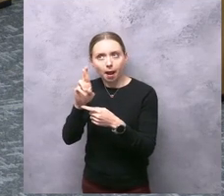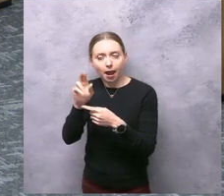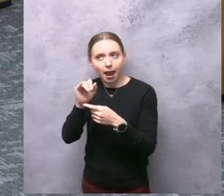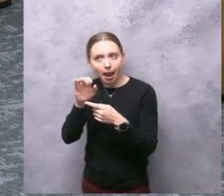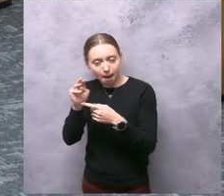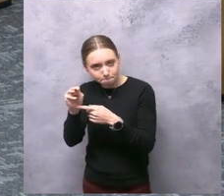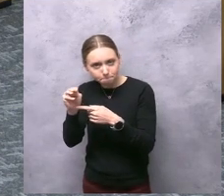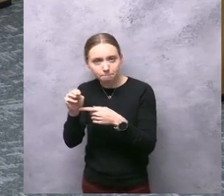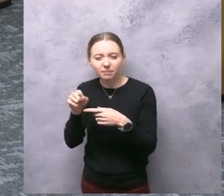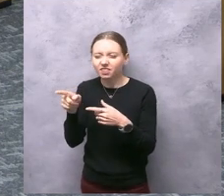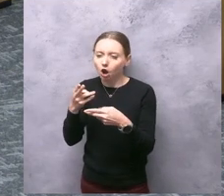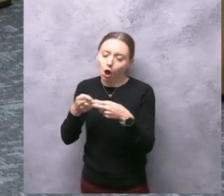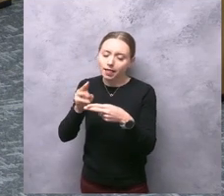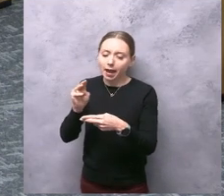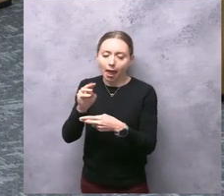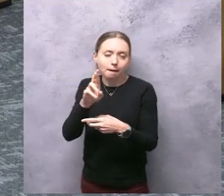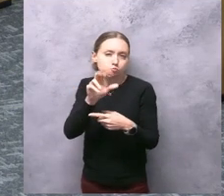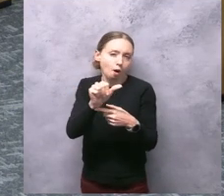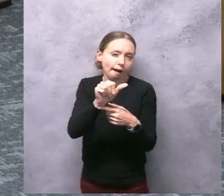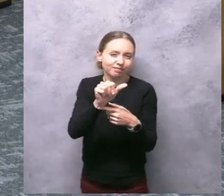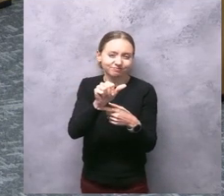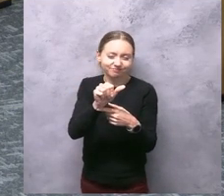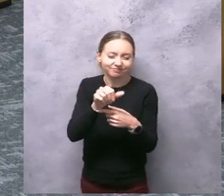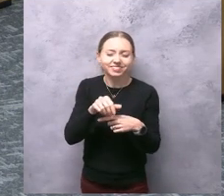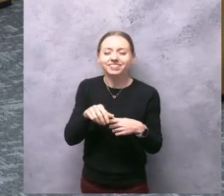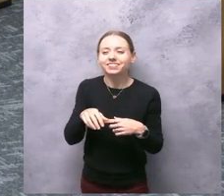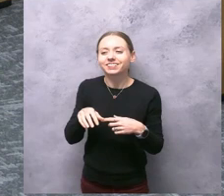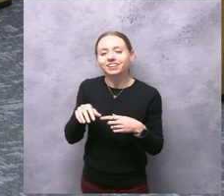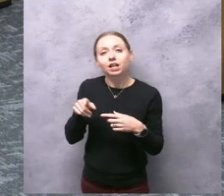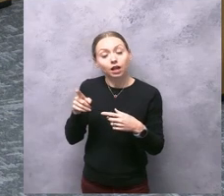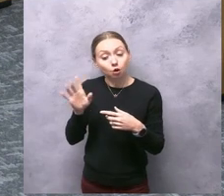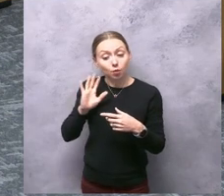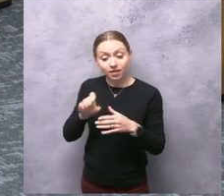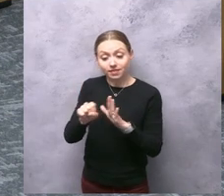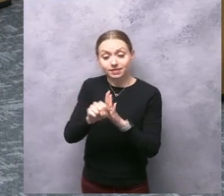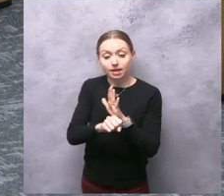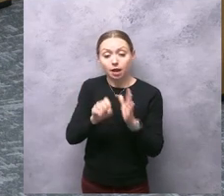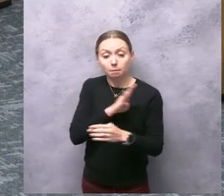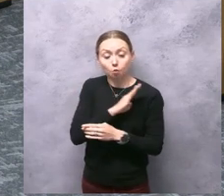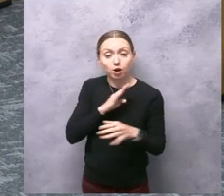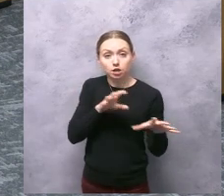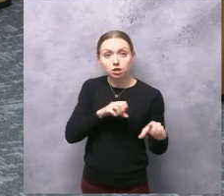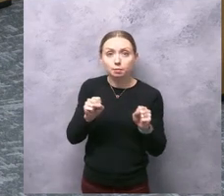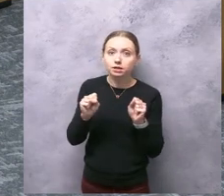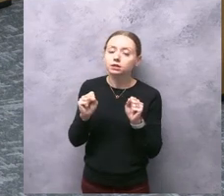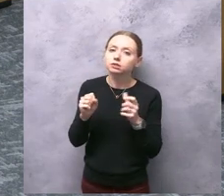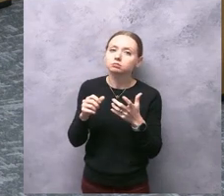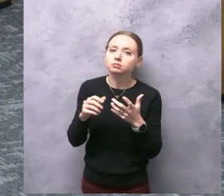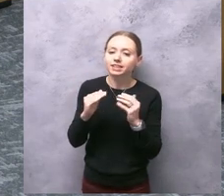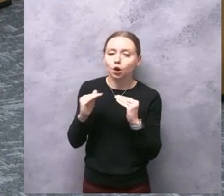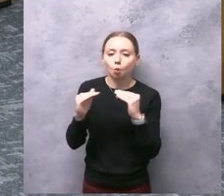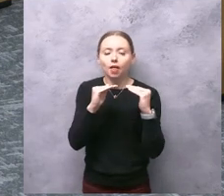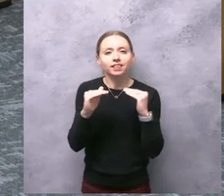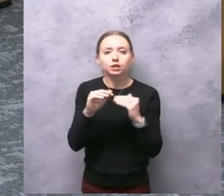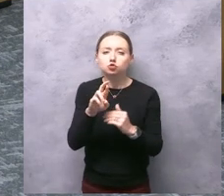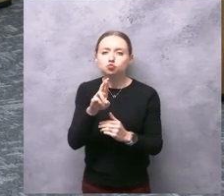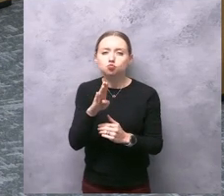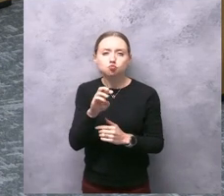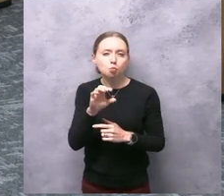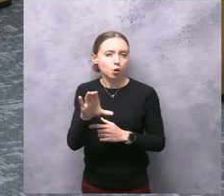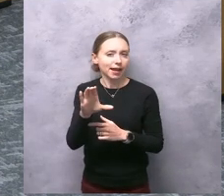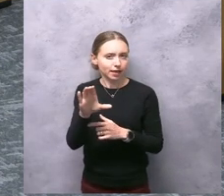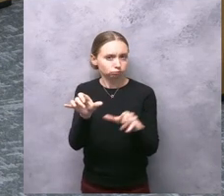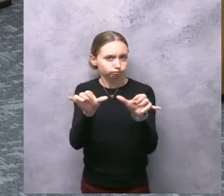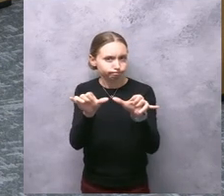Adoption. We adopted at the State Board a quality and a suitability rubric. The quality rubric we're